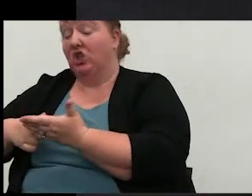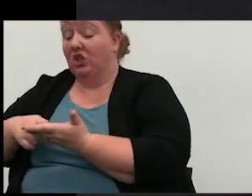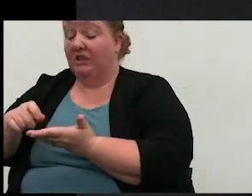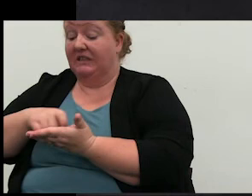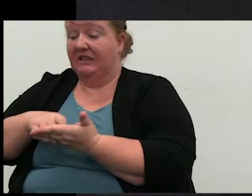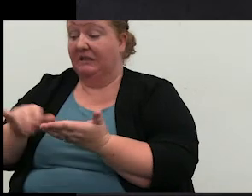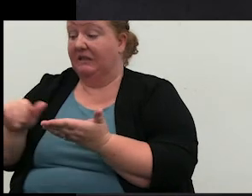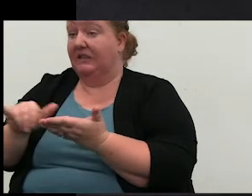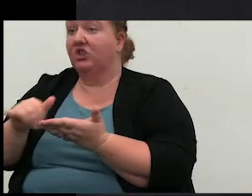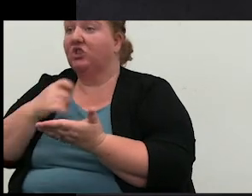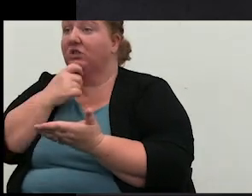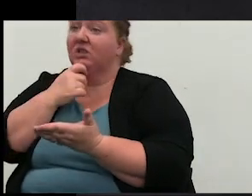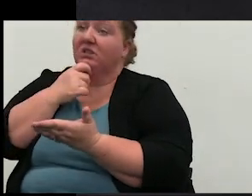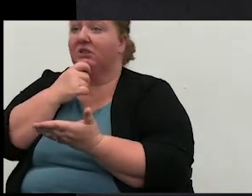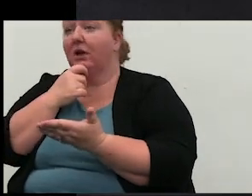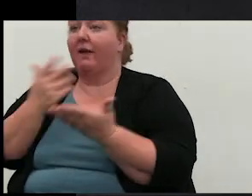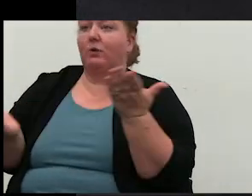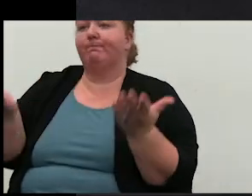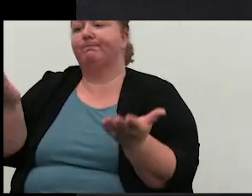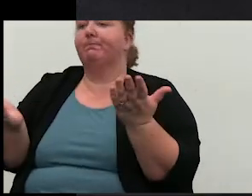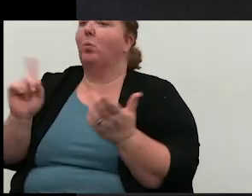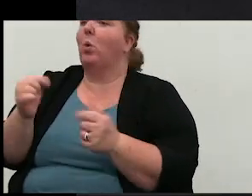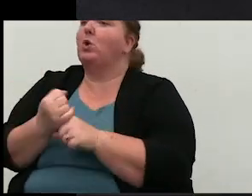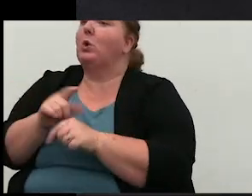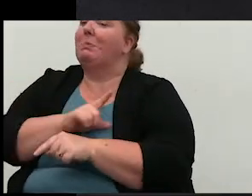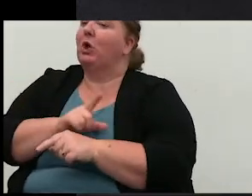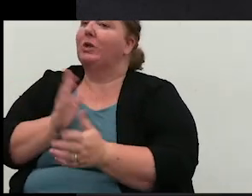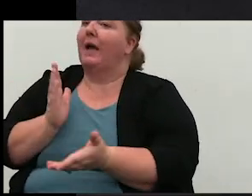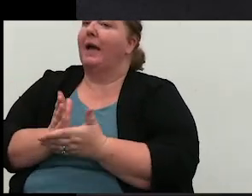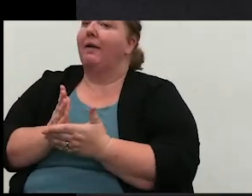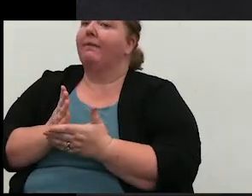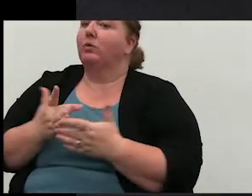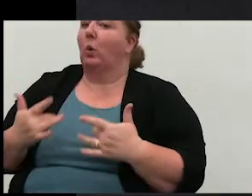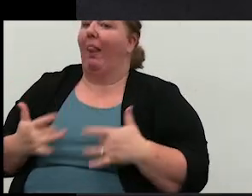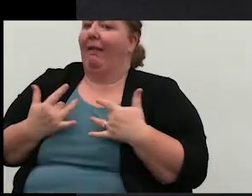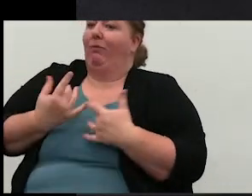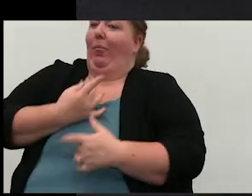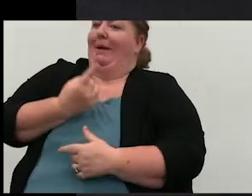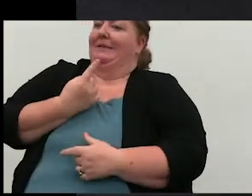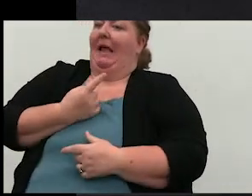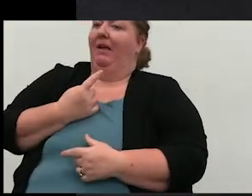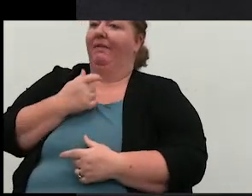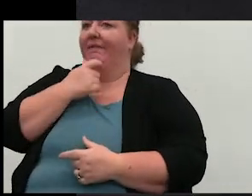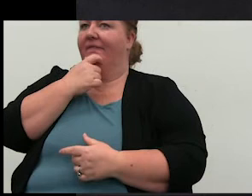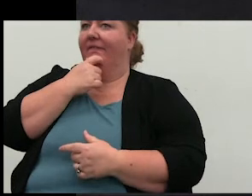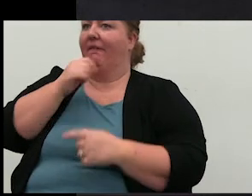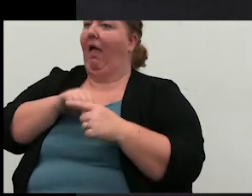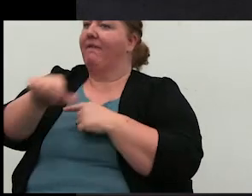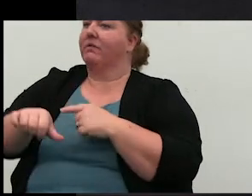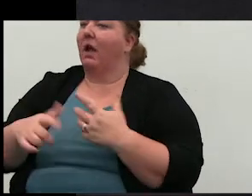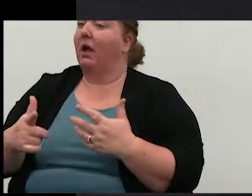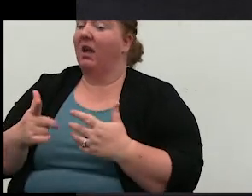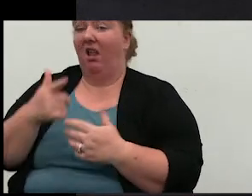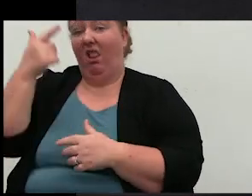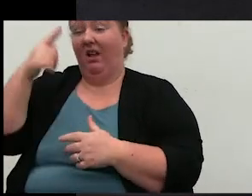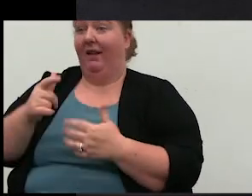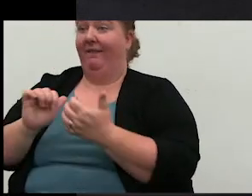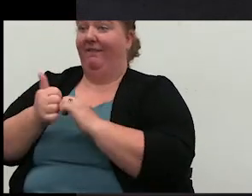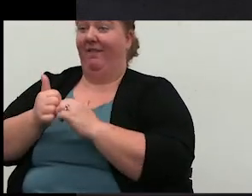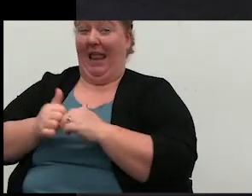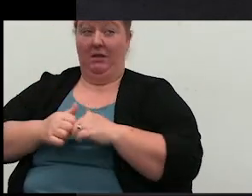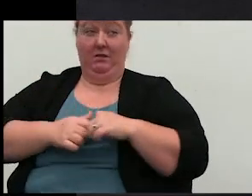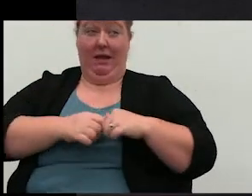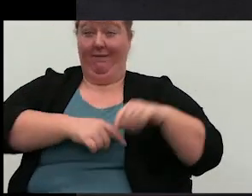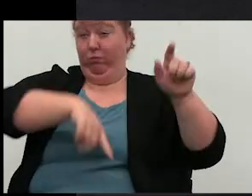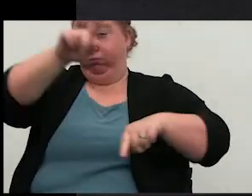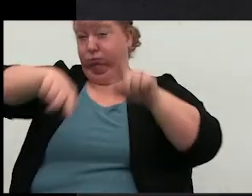I'm going to weigh up what I'm going to do, because I have to live with myself afterwards. Also, I'm really lucky. I have friends with widely different